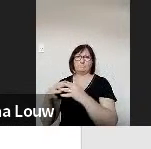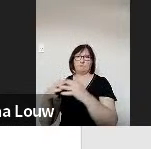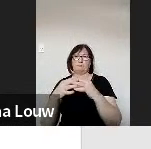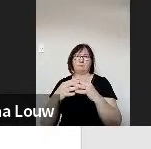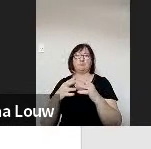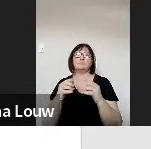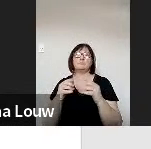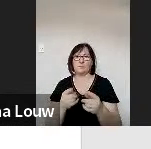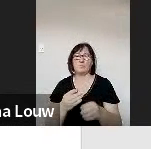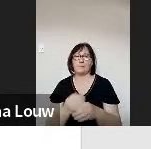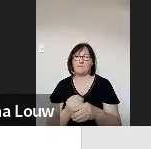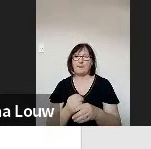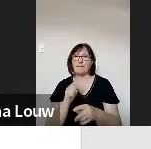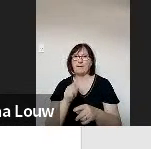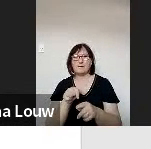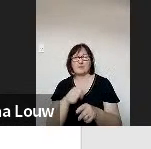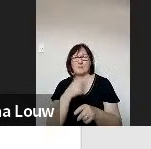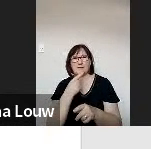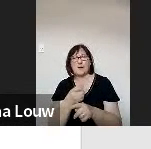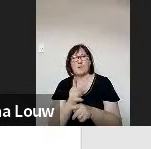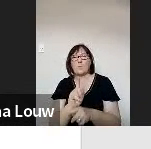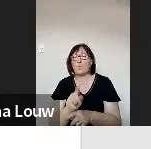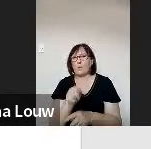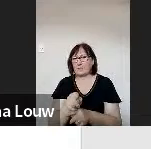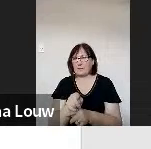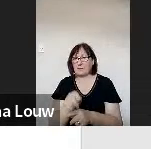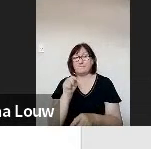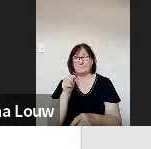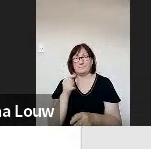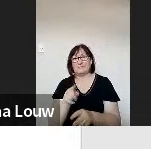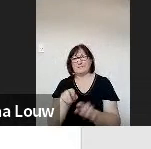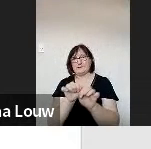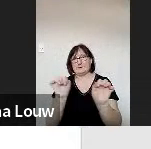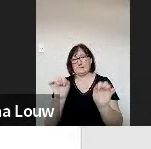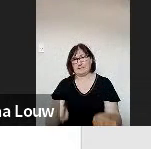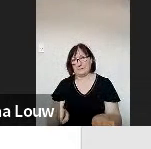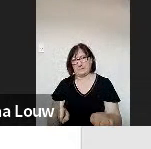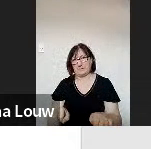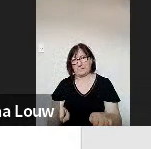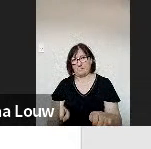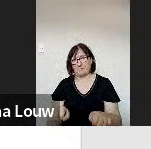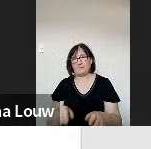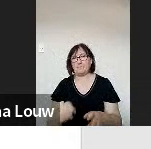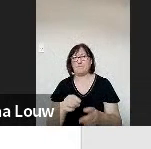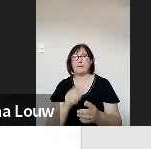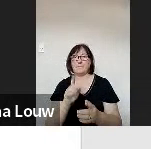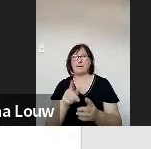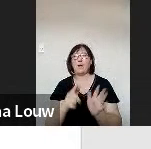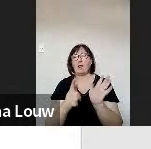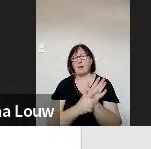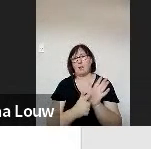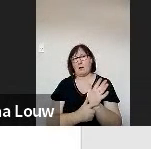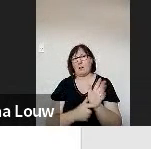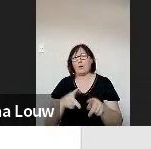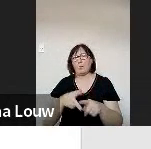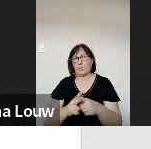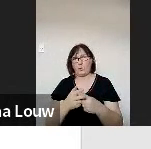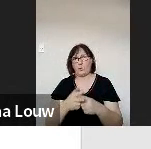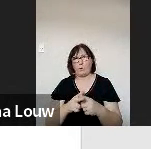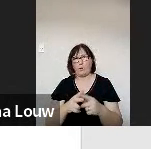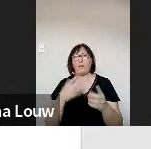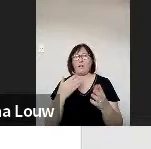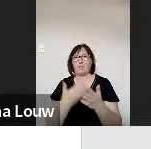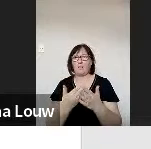what is it? The harmonized system is a multi-purpose legal tool that provides for